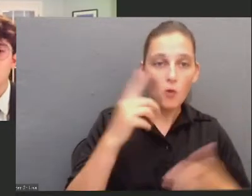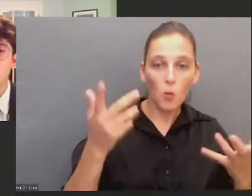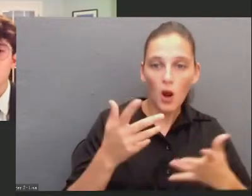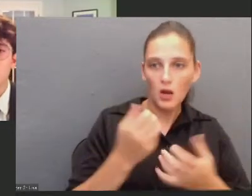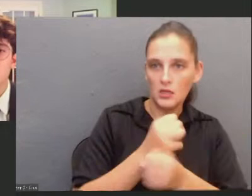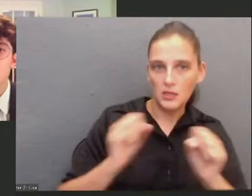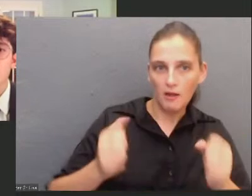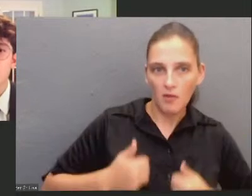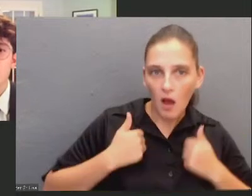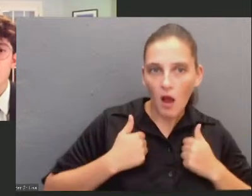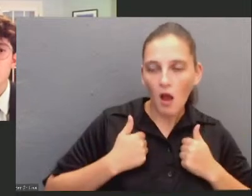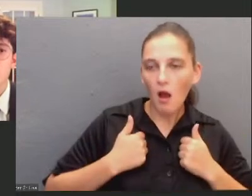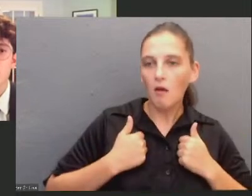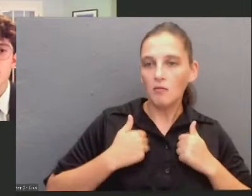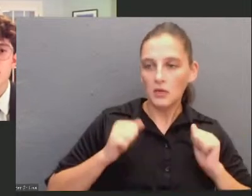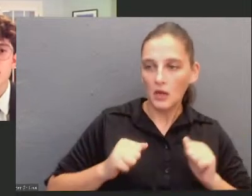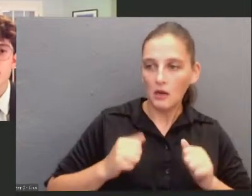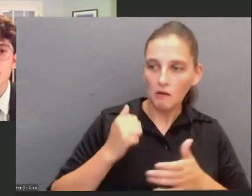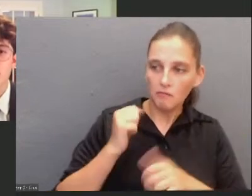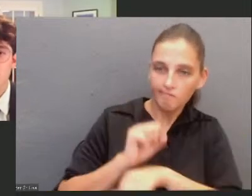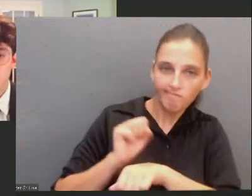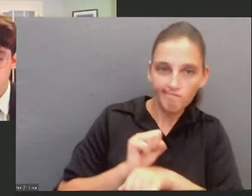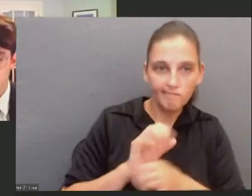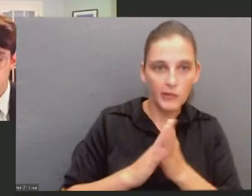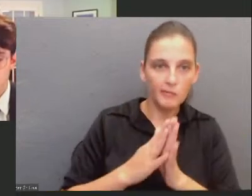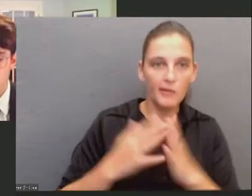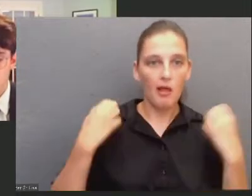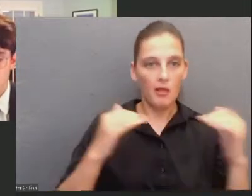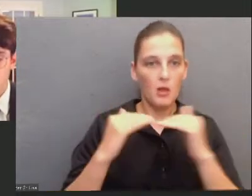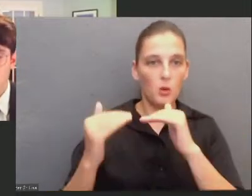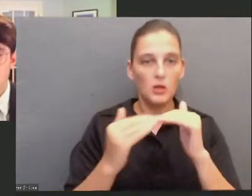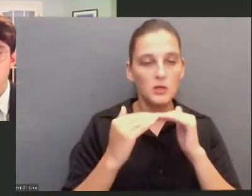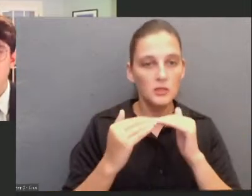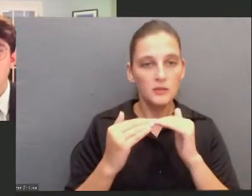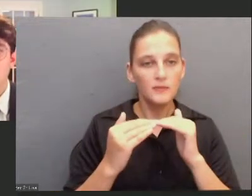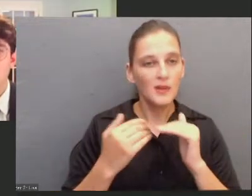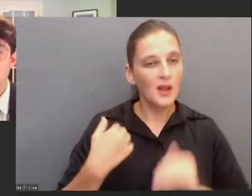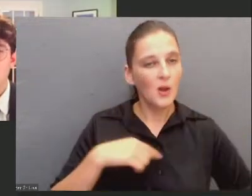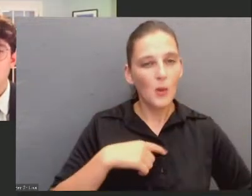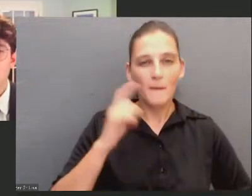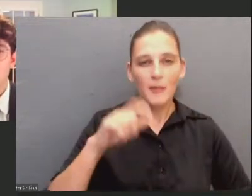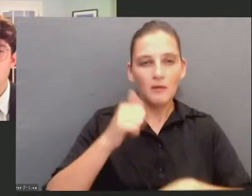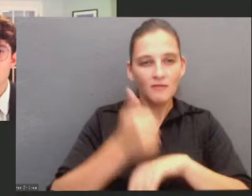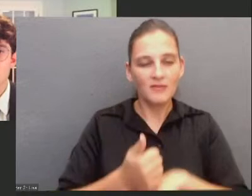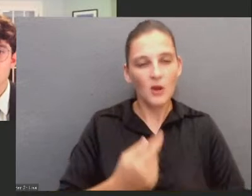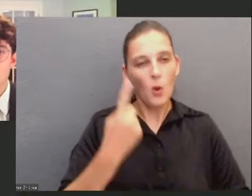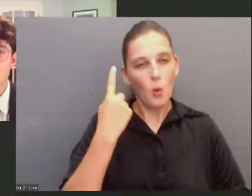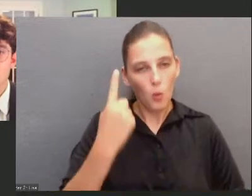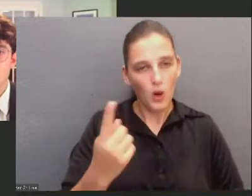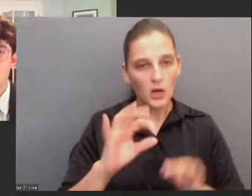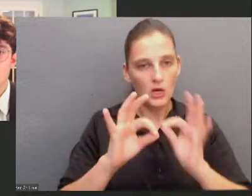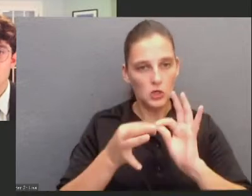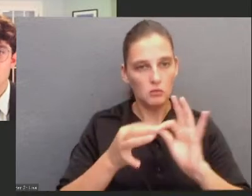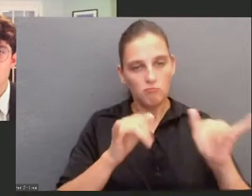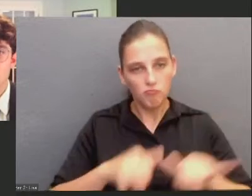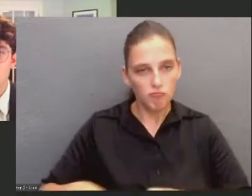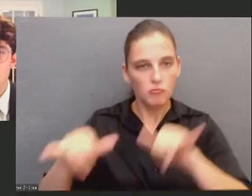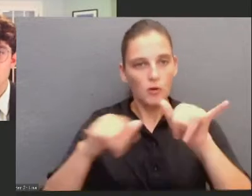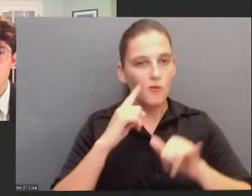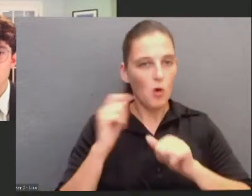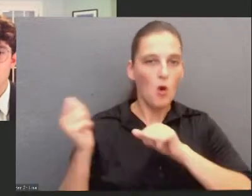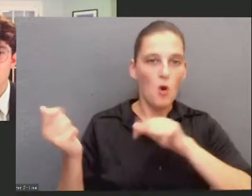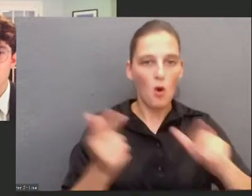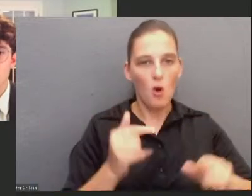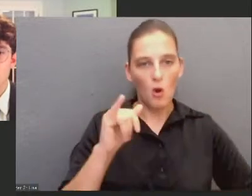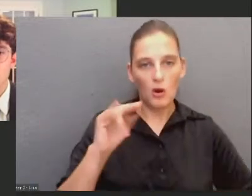equity. We must have a single interpretation of the Indian Healthcare Improvement Act, specifically around the